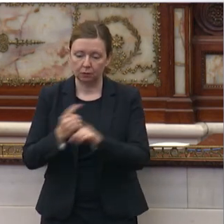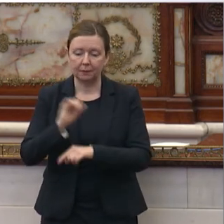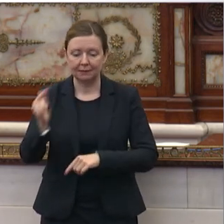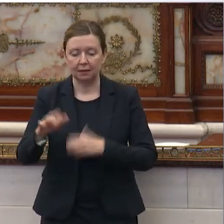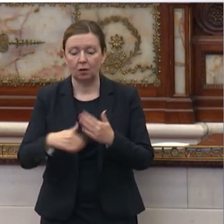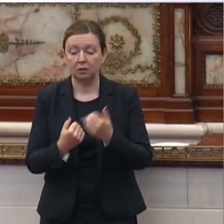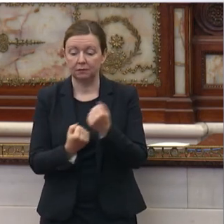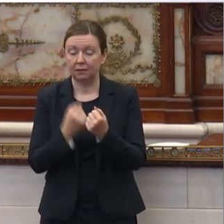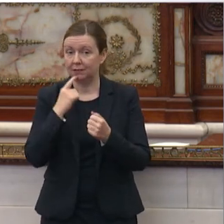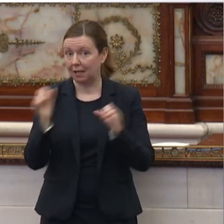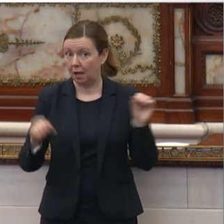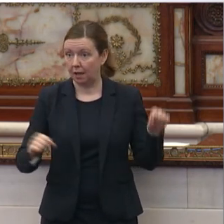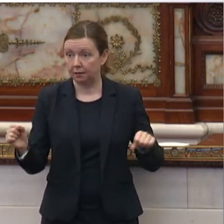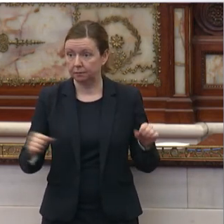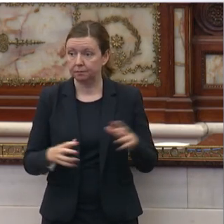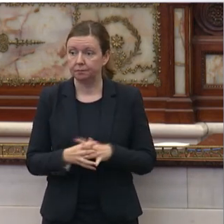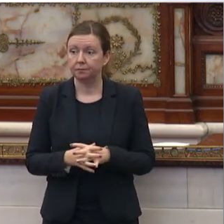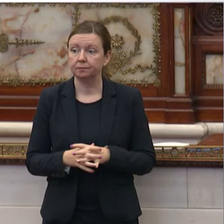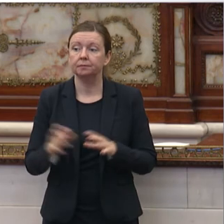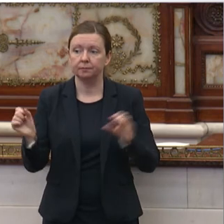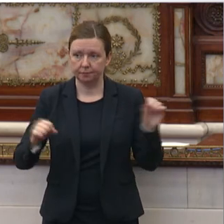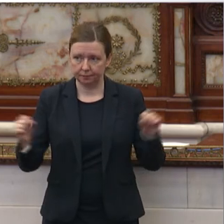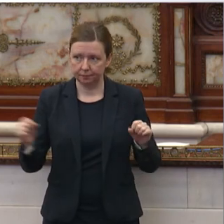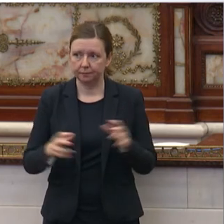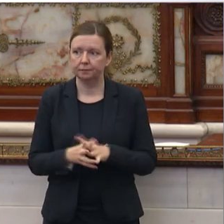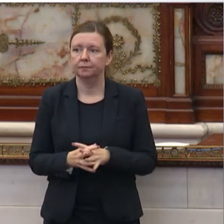All those in favor indicate by saying aye.